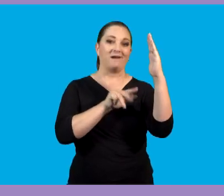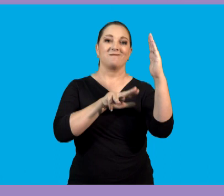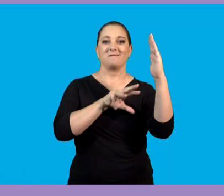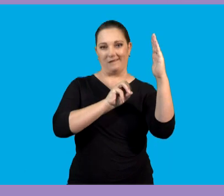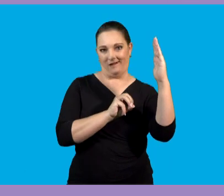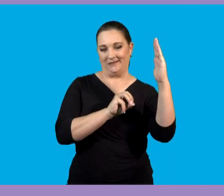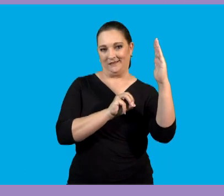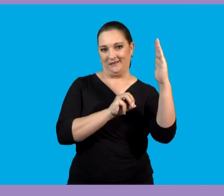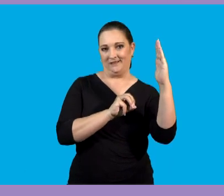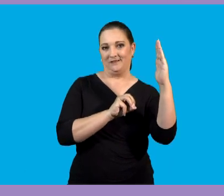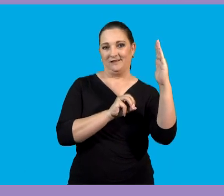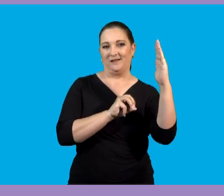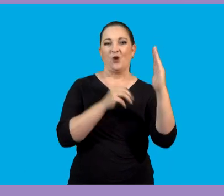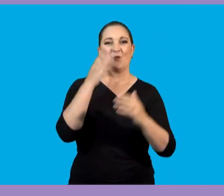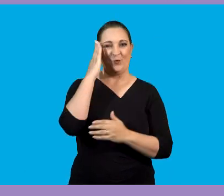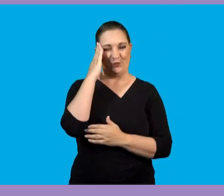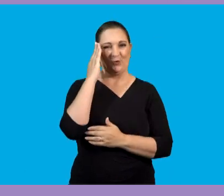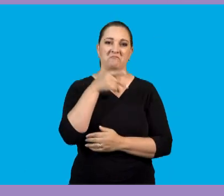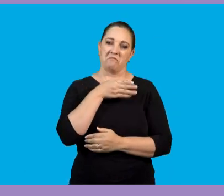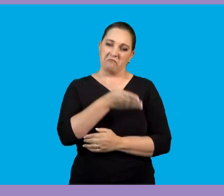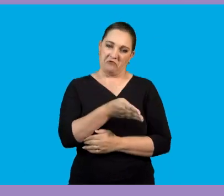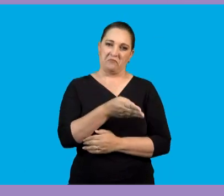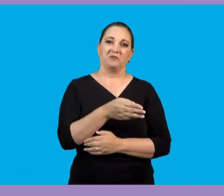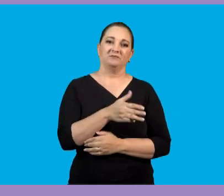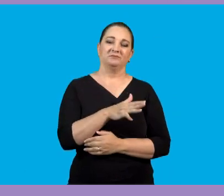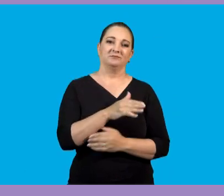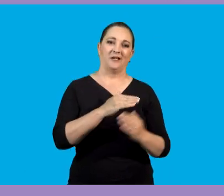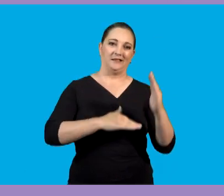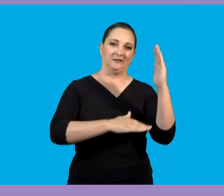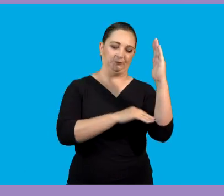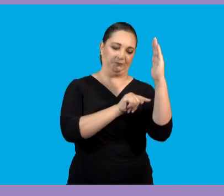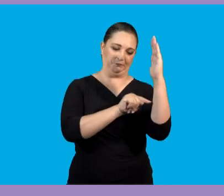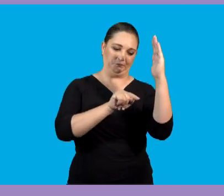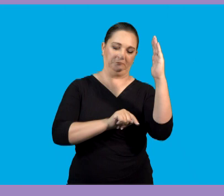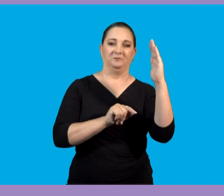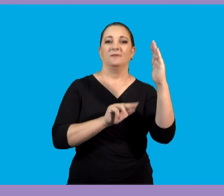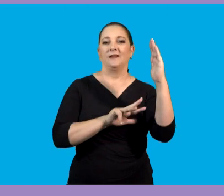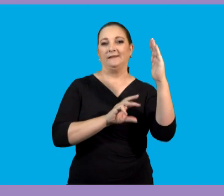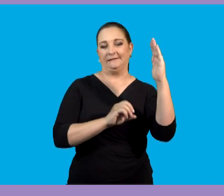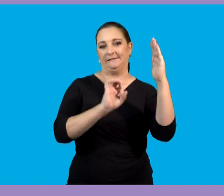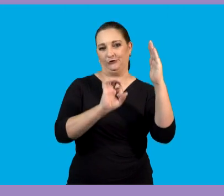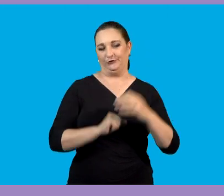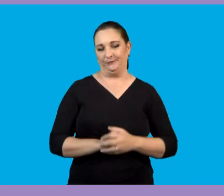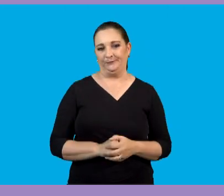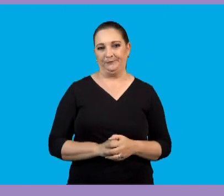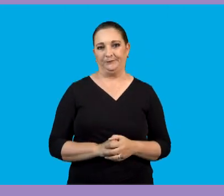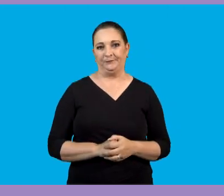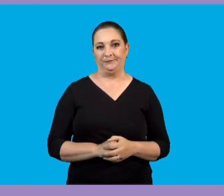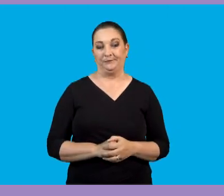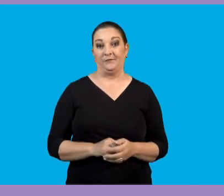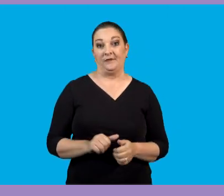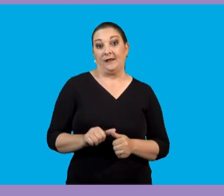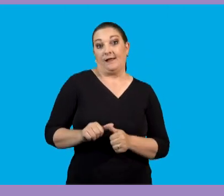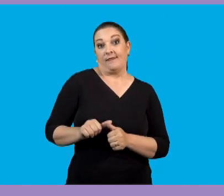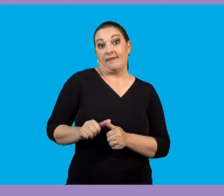a 90 degree, which is a right angle. So this is a right-angled triangle. Let's